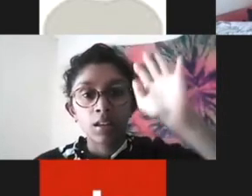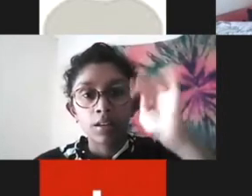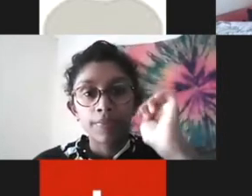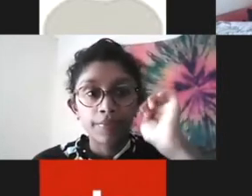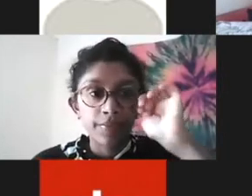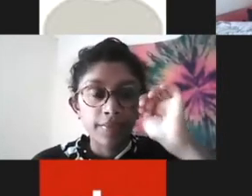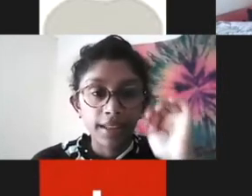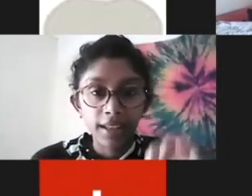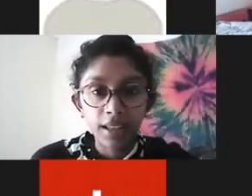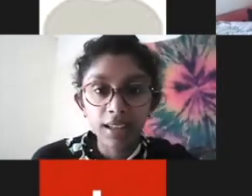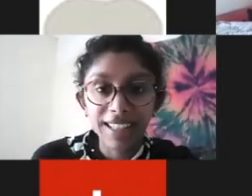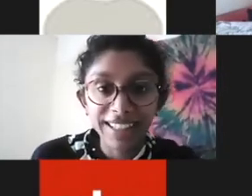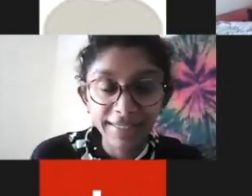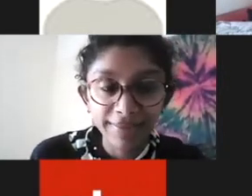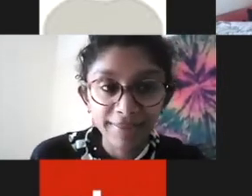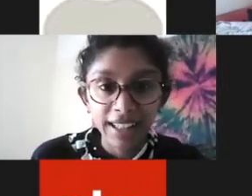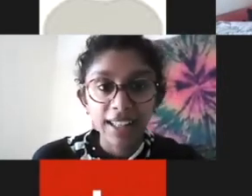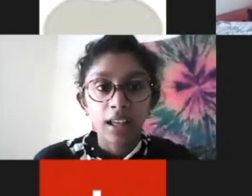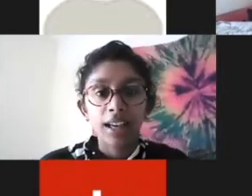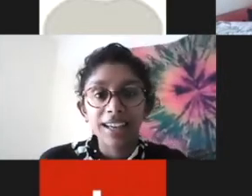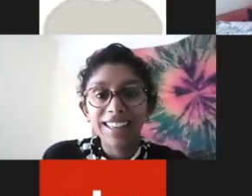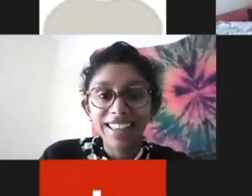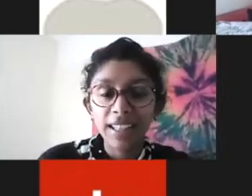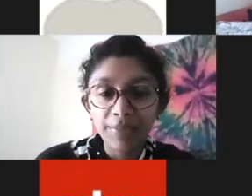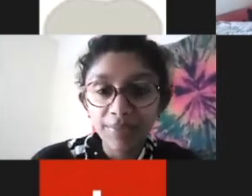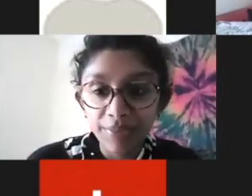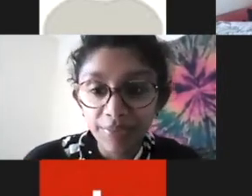Yeah. Hi. Hi.